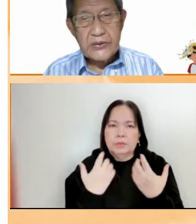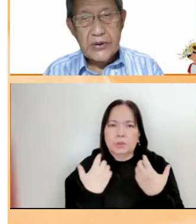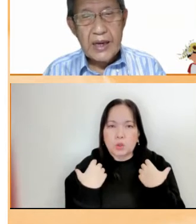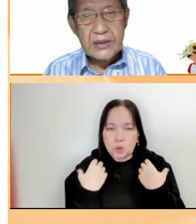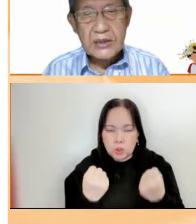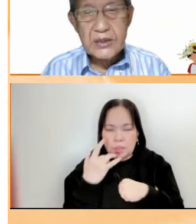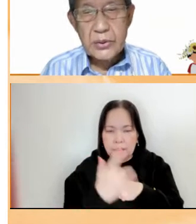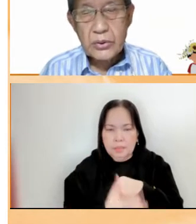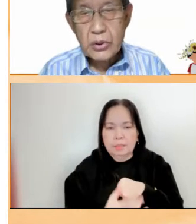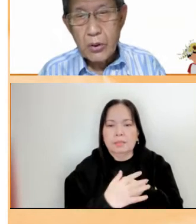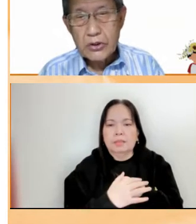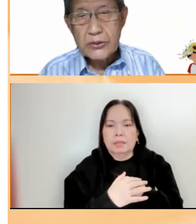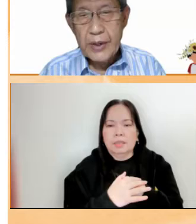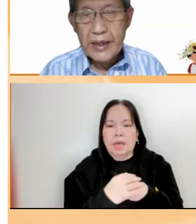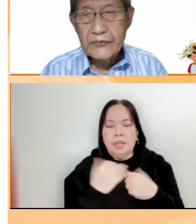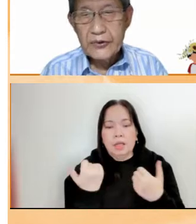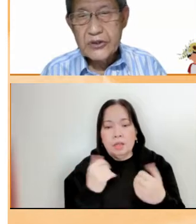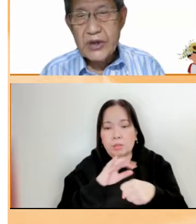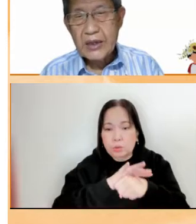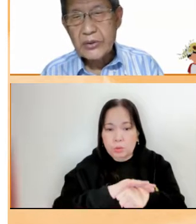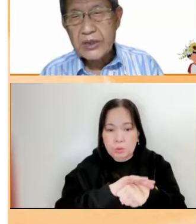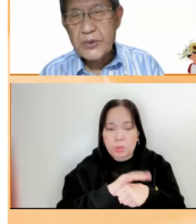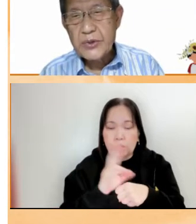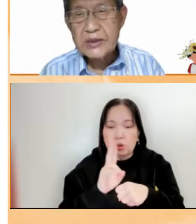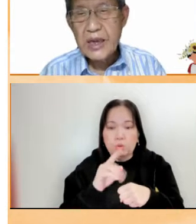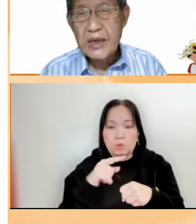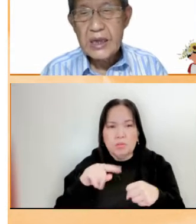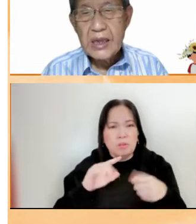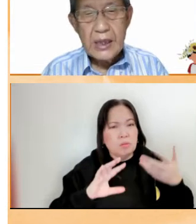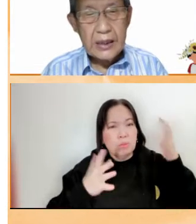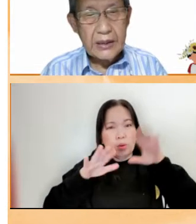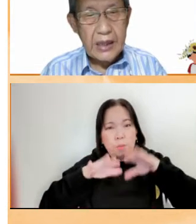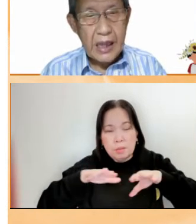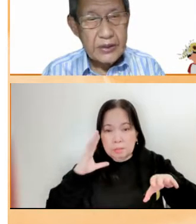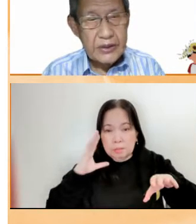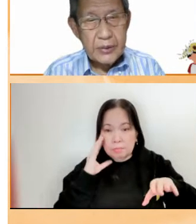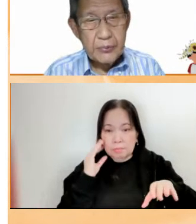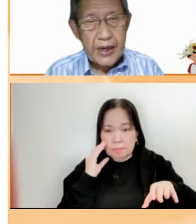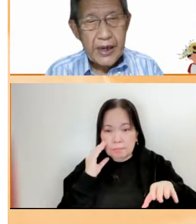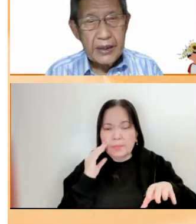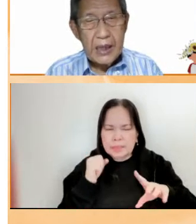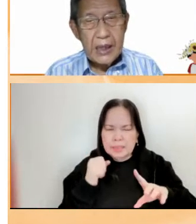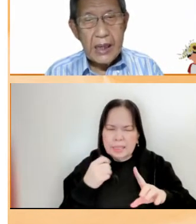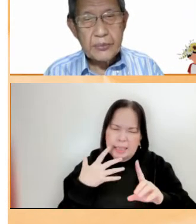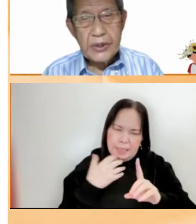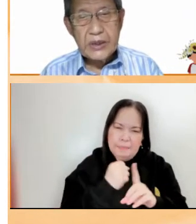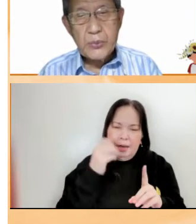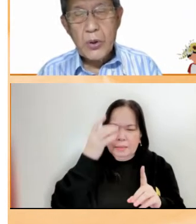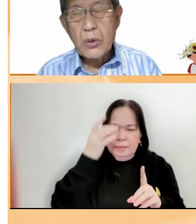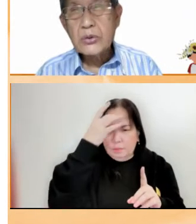Toxic stress, such as those caused by adverse childhood experiences, can damage the brain